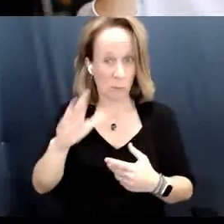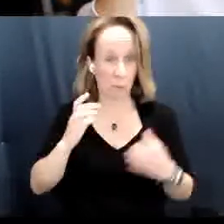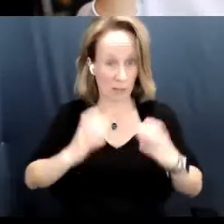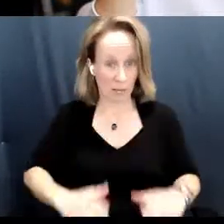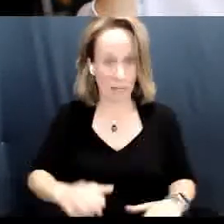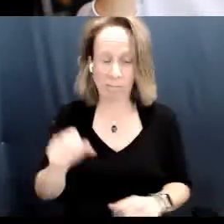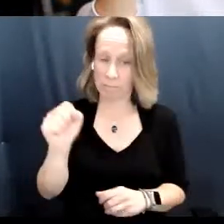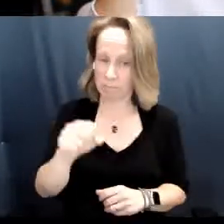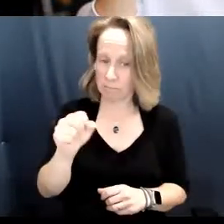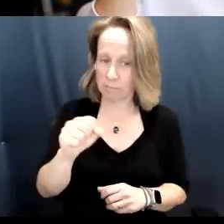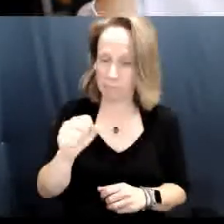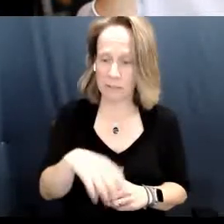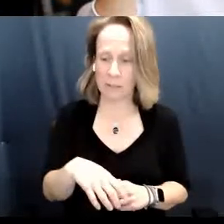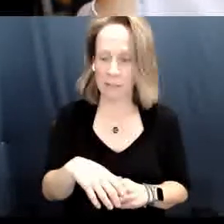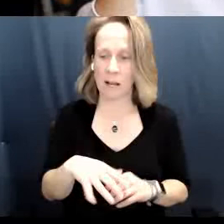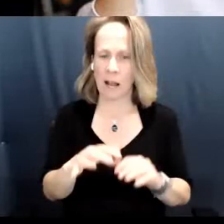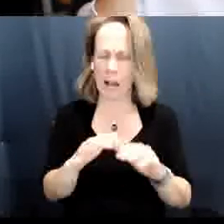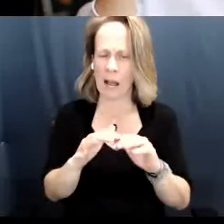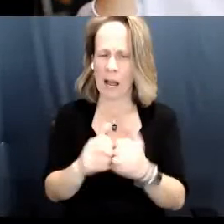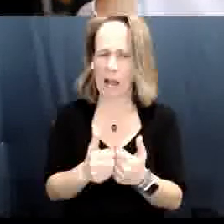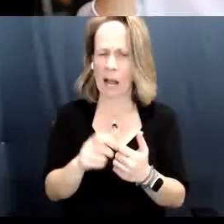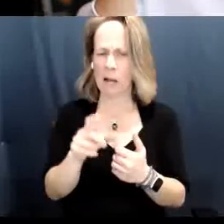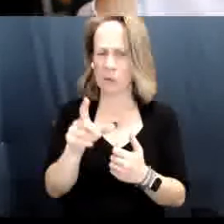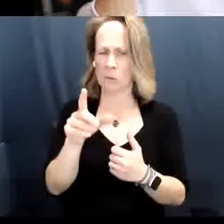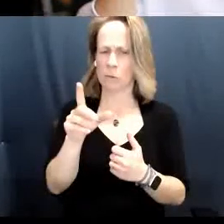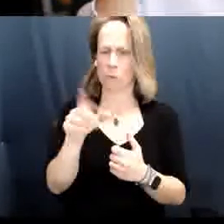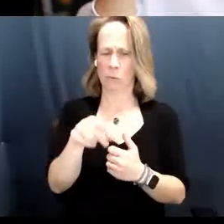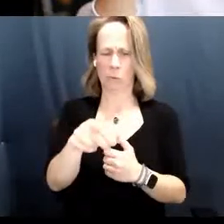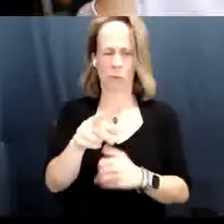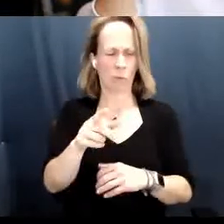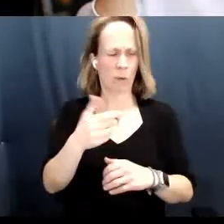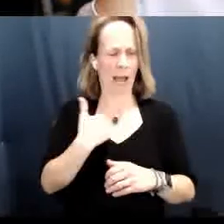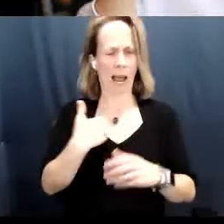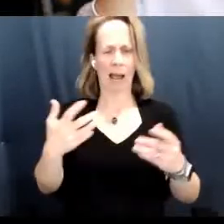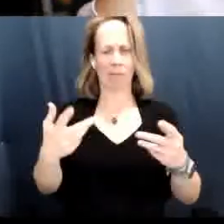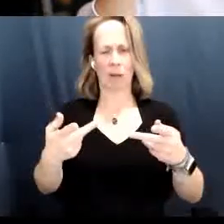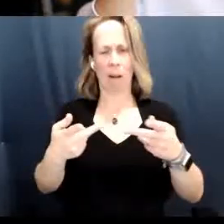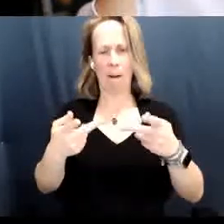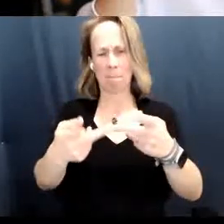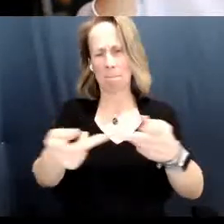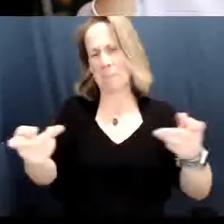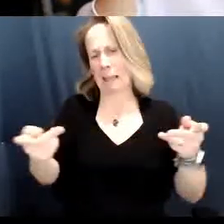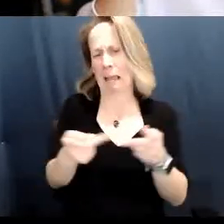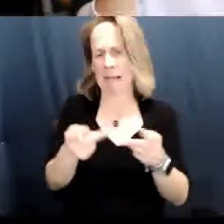How do you create a space of trust and safety in our work?